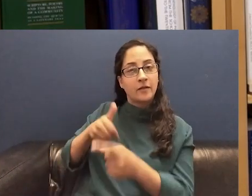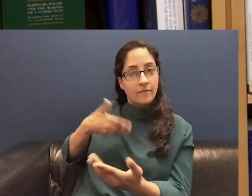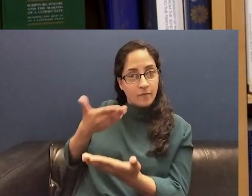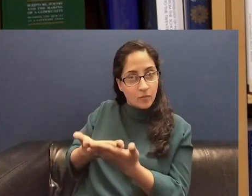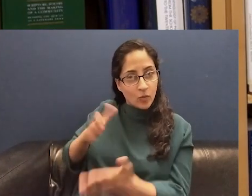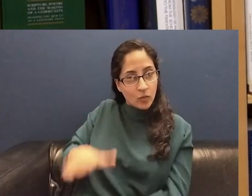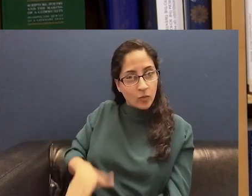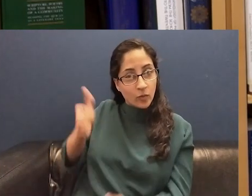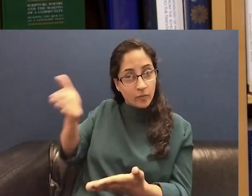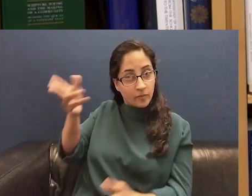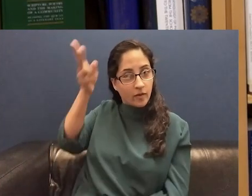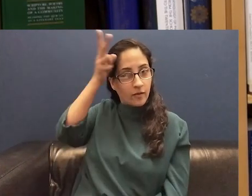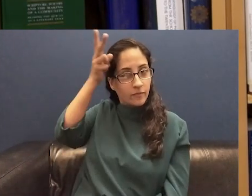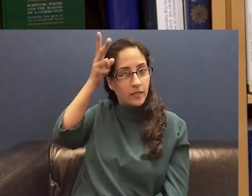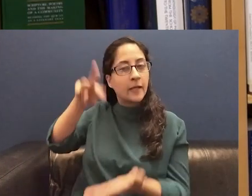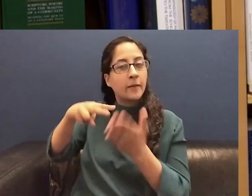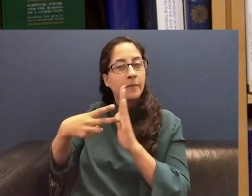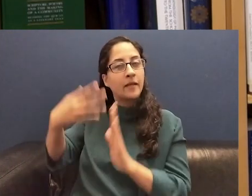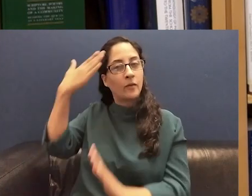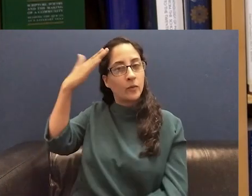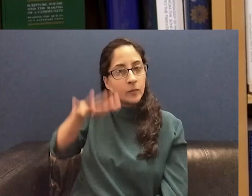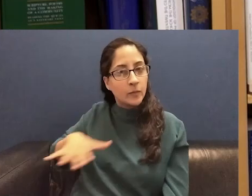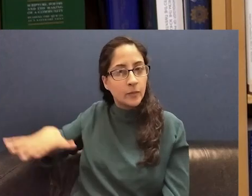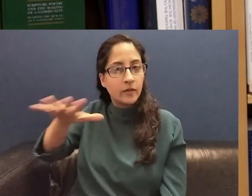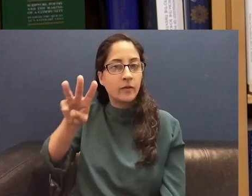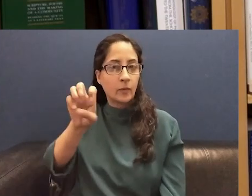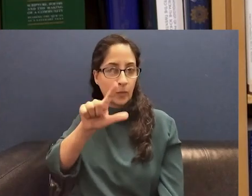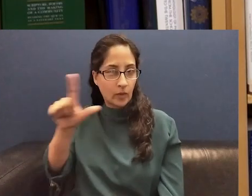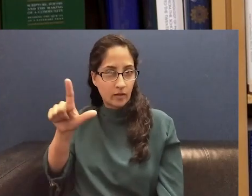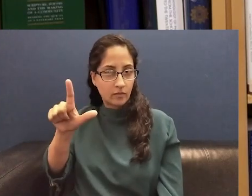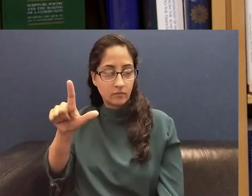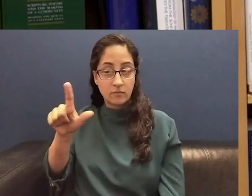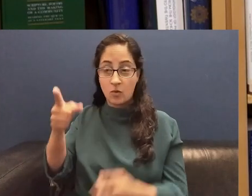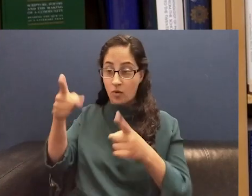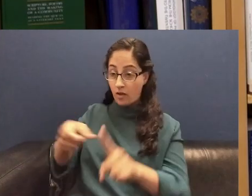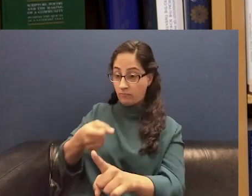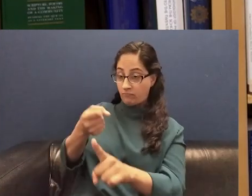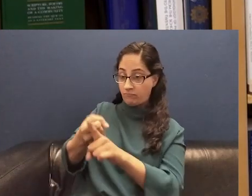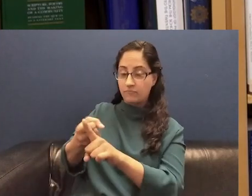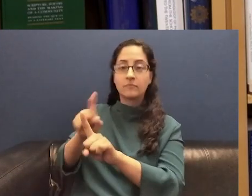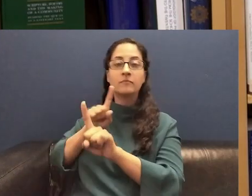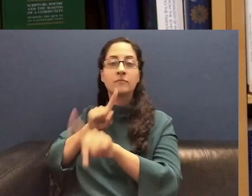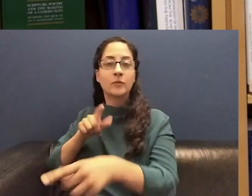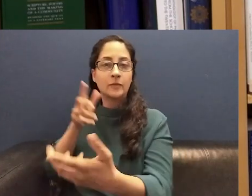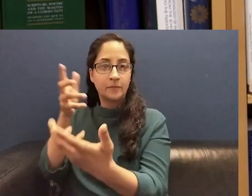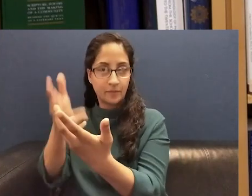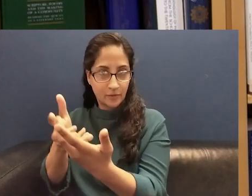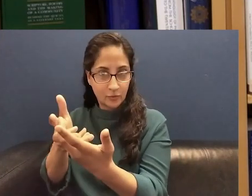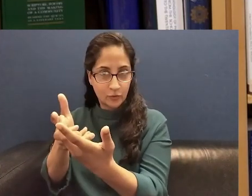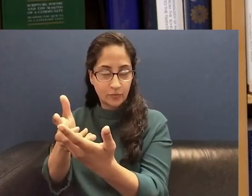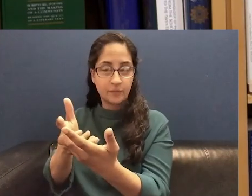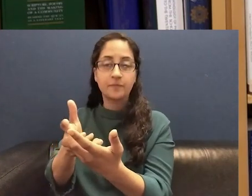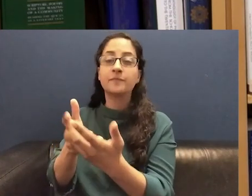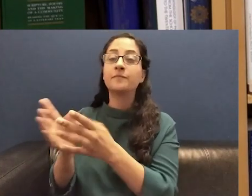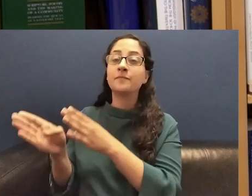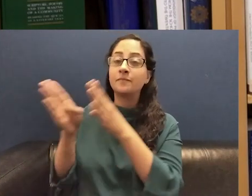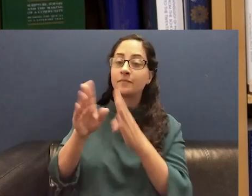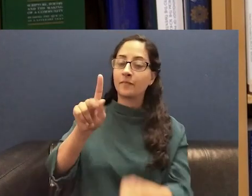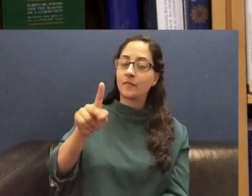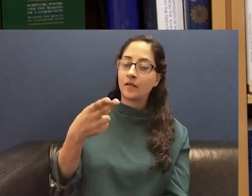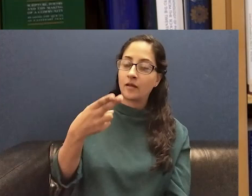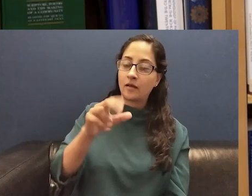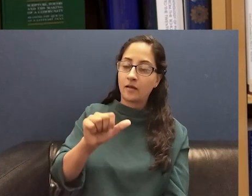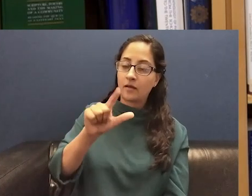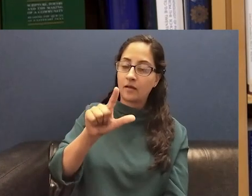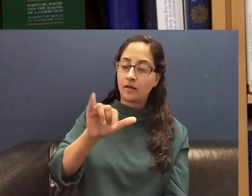many Canadians as the CEO of the Aga Khan Foundation Canada. Prior to joining the Aga Khan